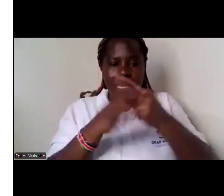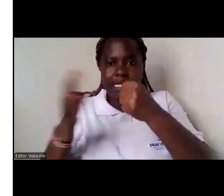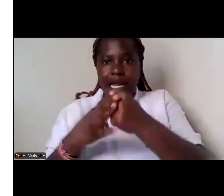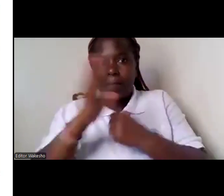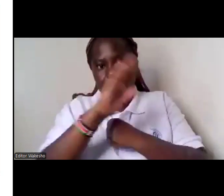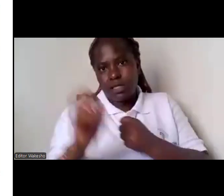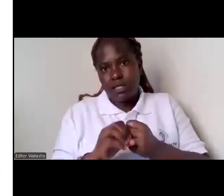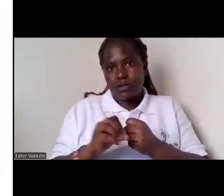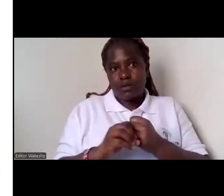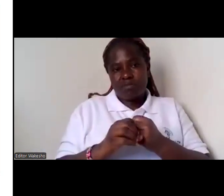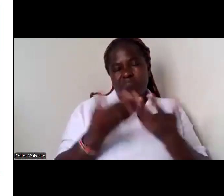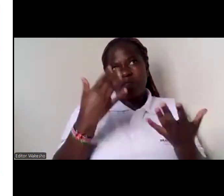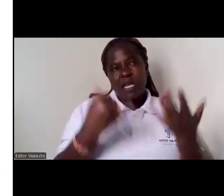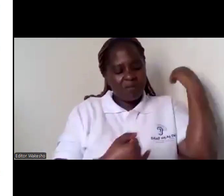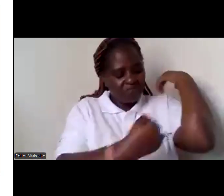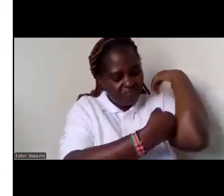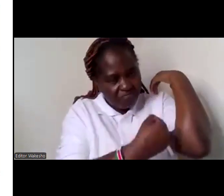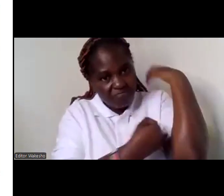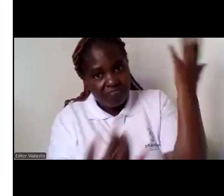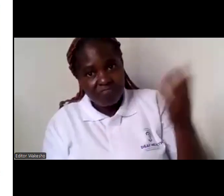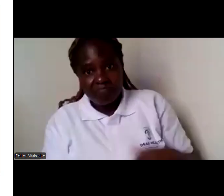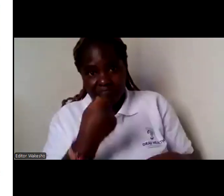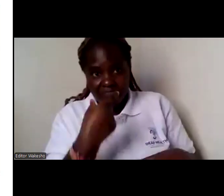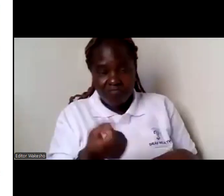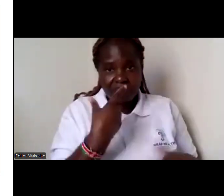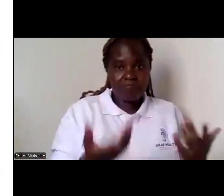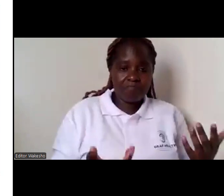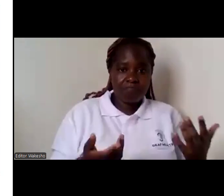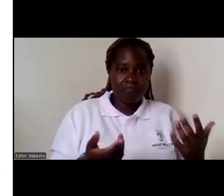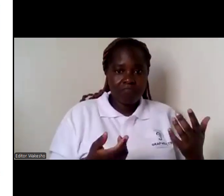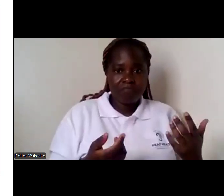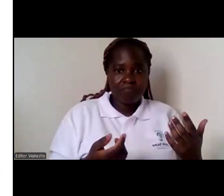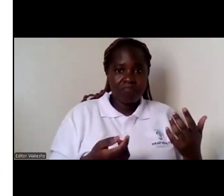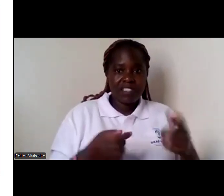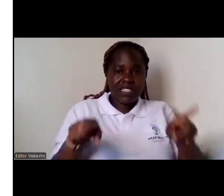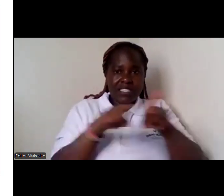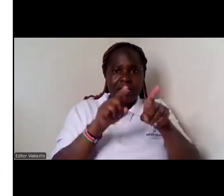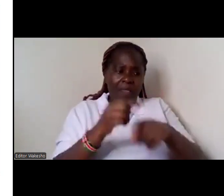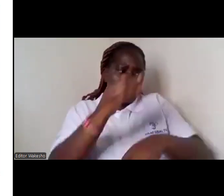99% are like the implant, the pill, the coil, and the patch.